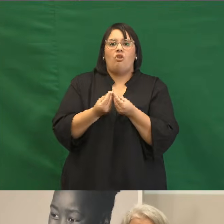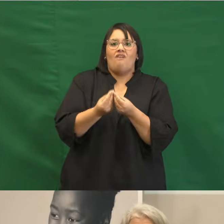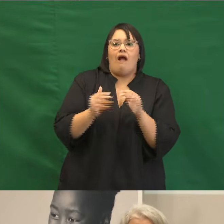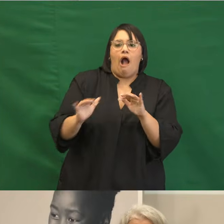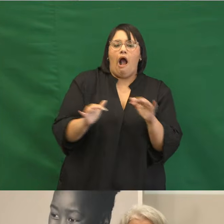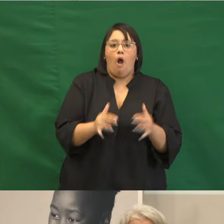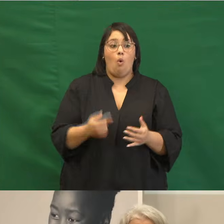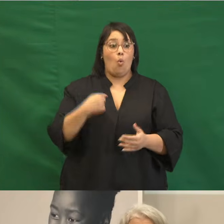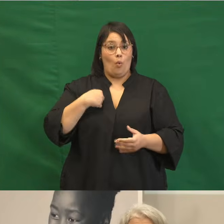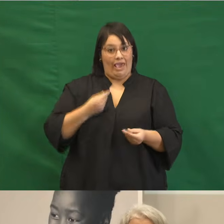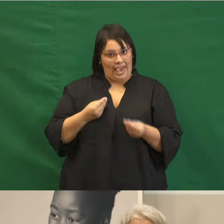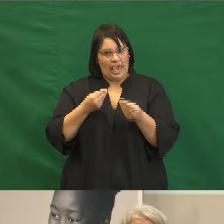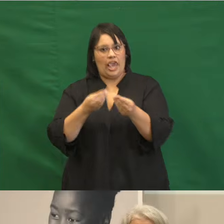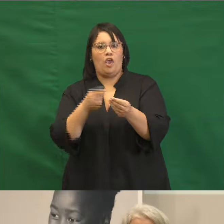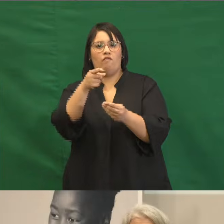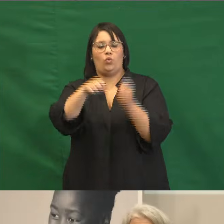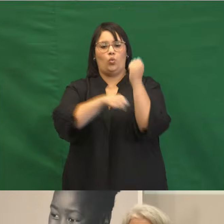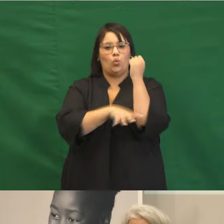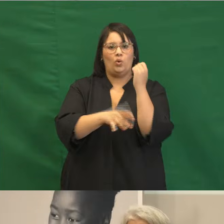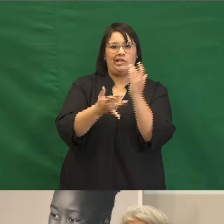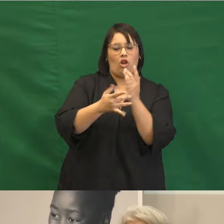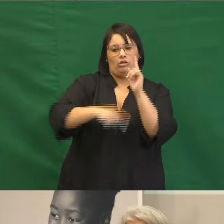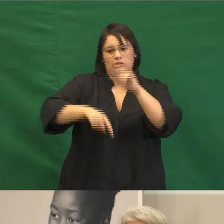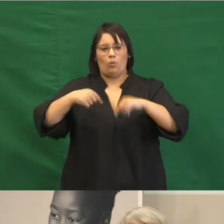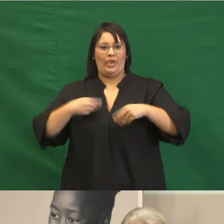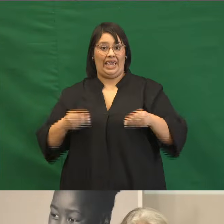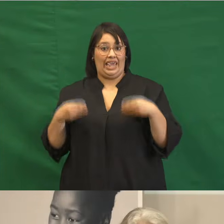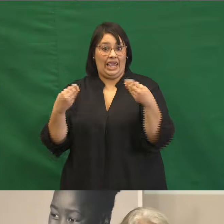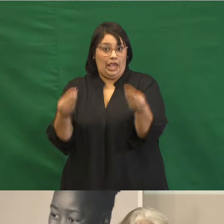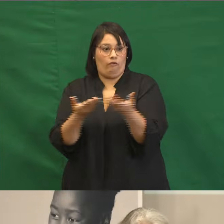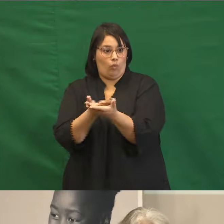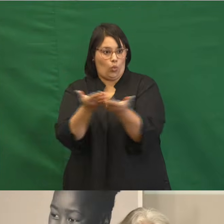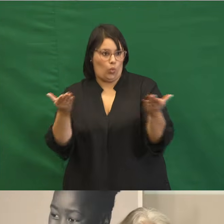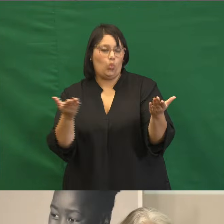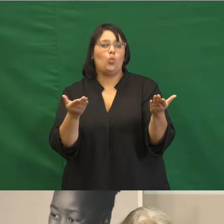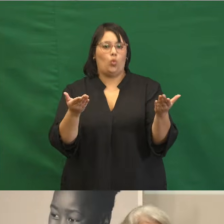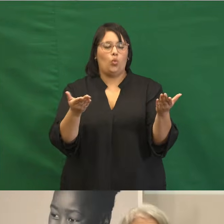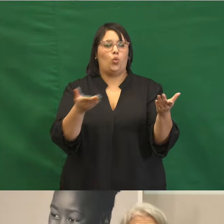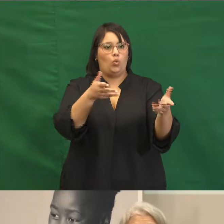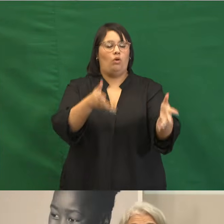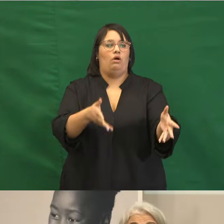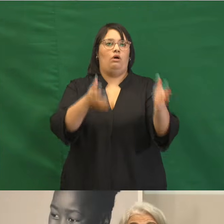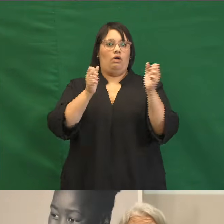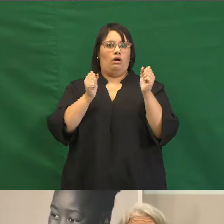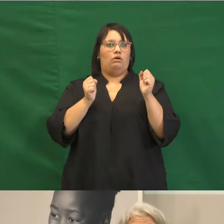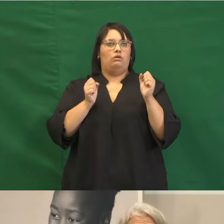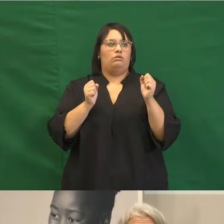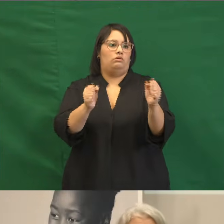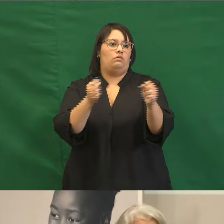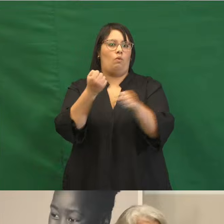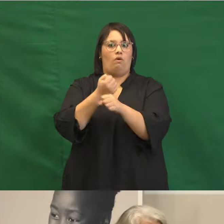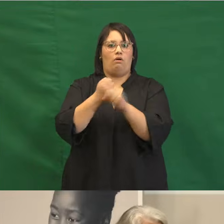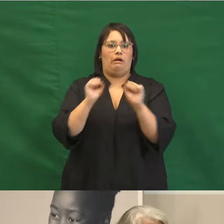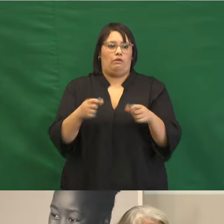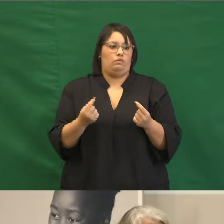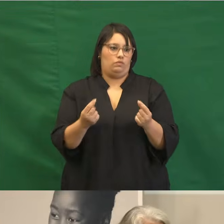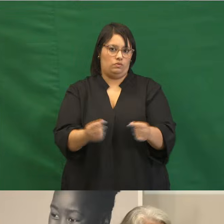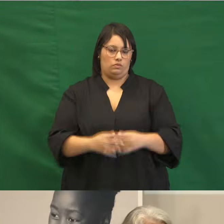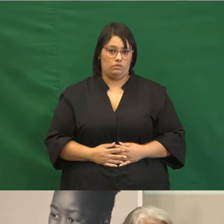the infrastructure that's needed in our digital age for sign language work. Next slide.